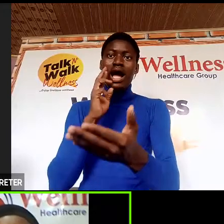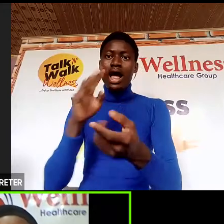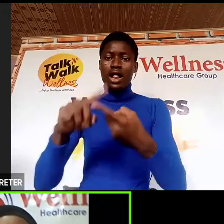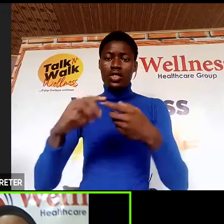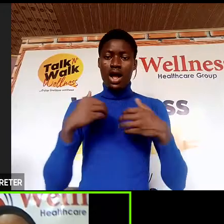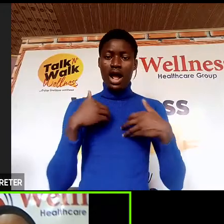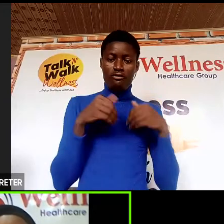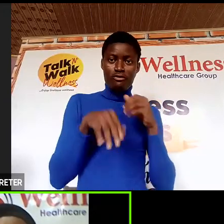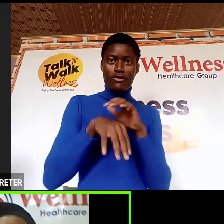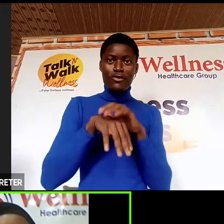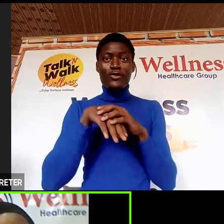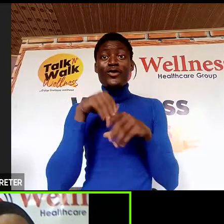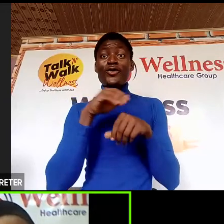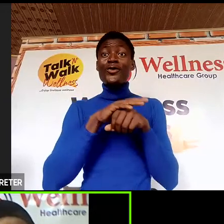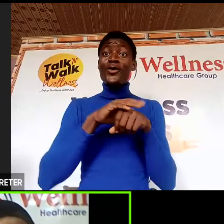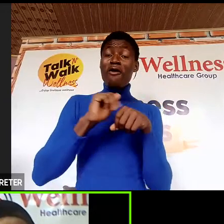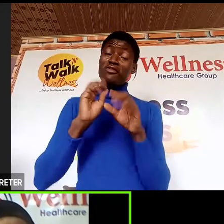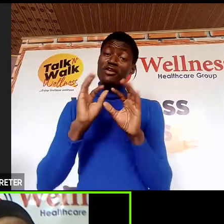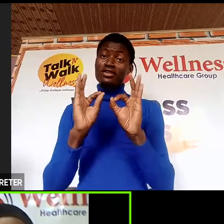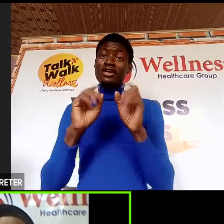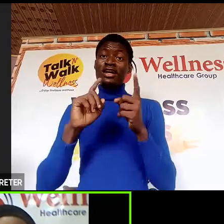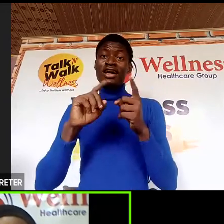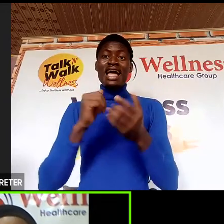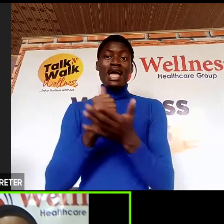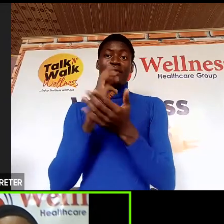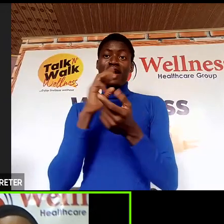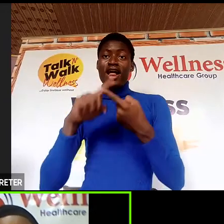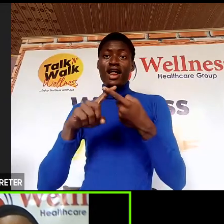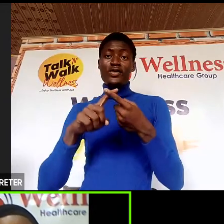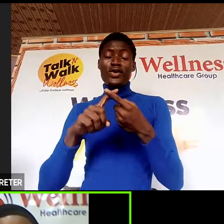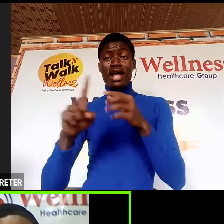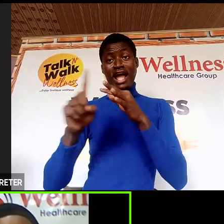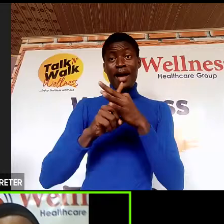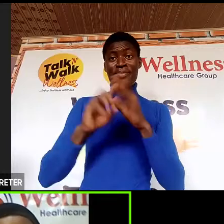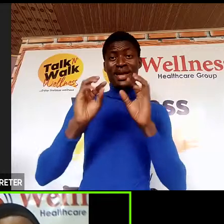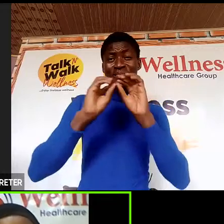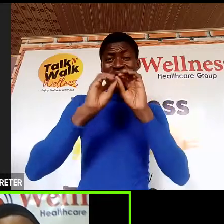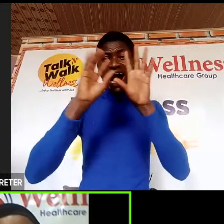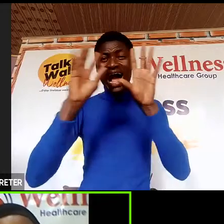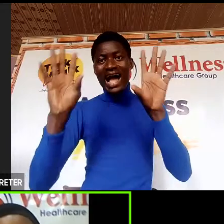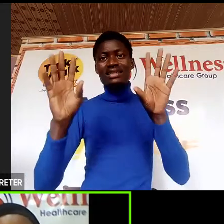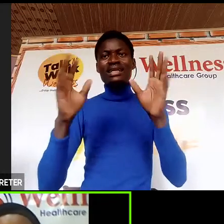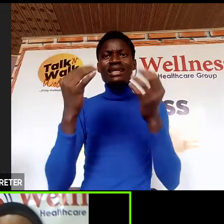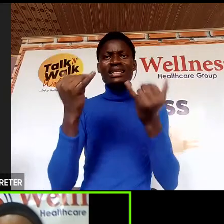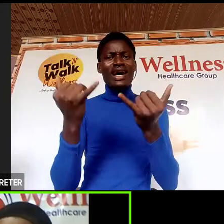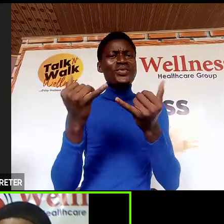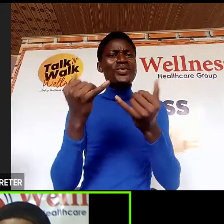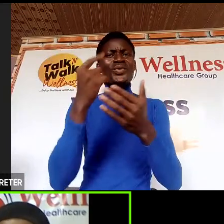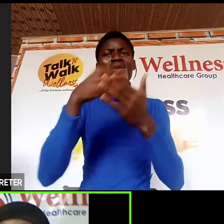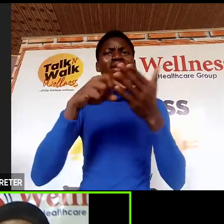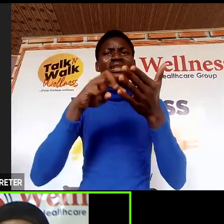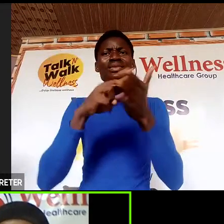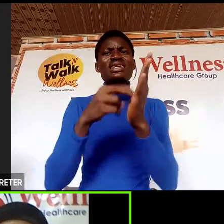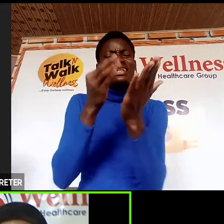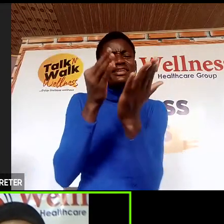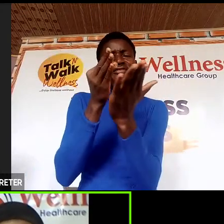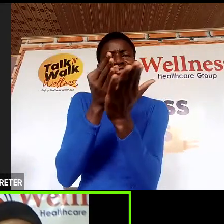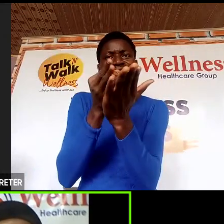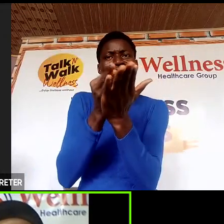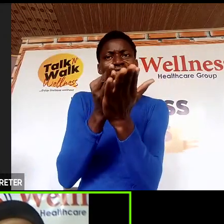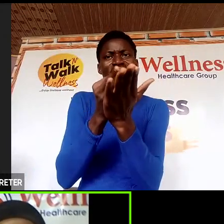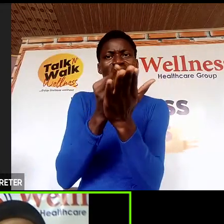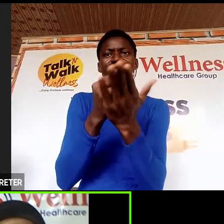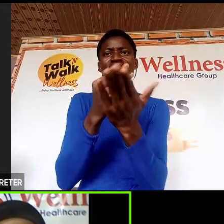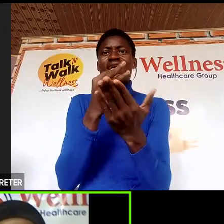me to look brighter every day. So we want to discuss what financial wellness is. Mr. Olumide, what is financial wellness?